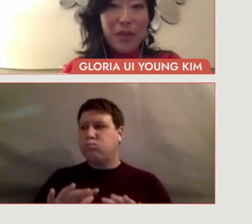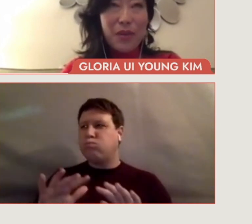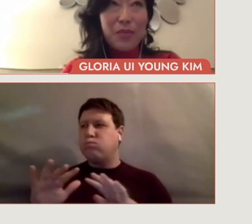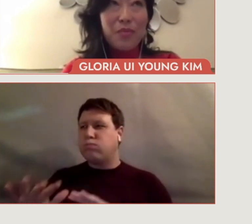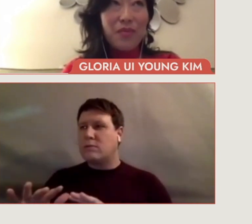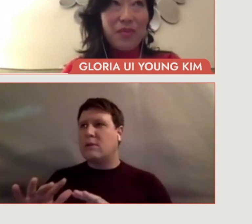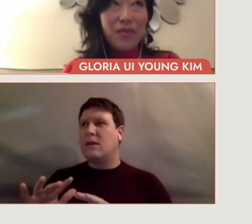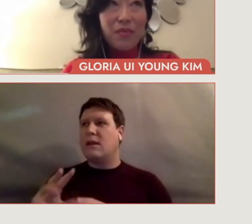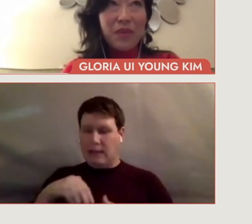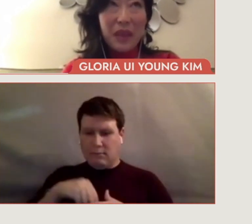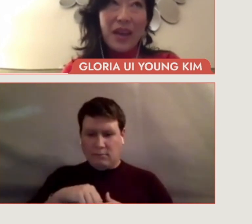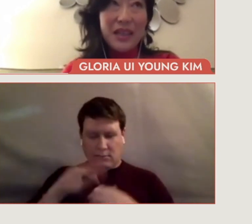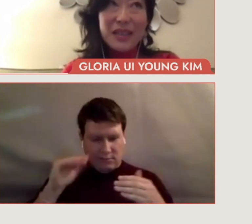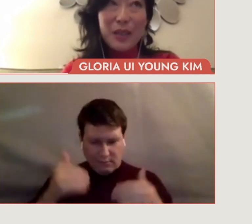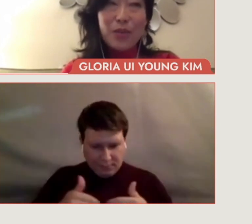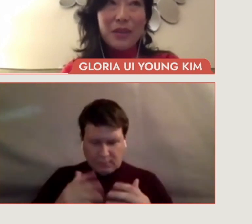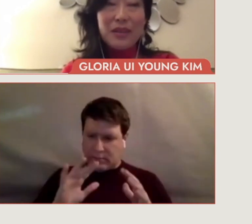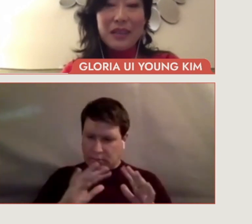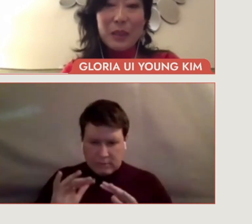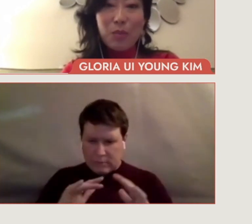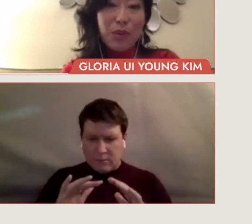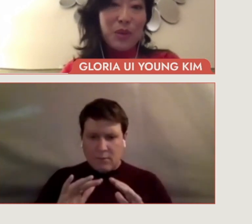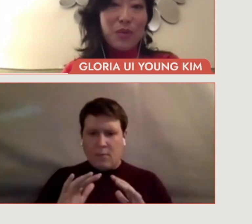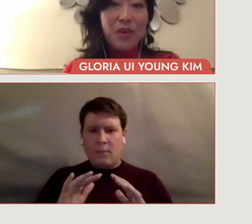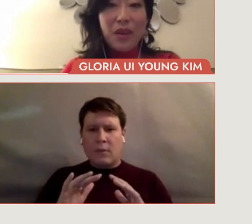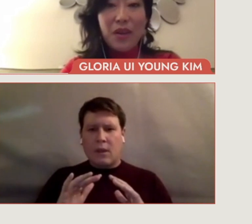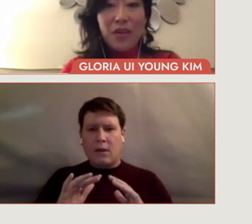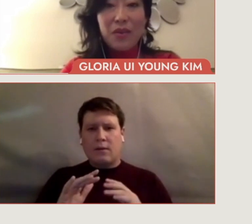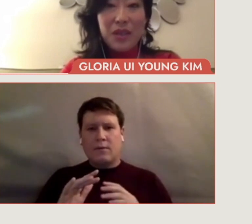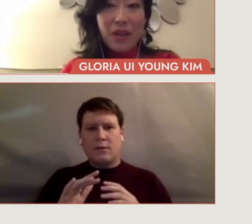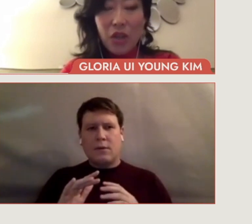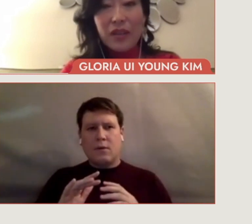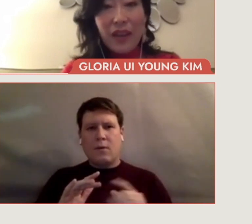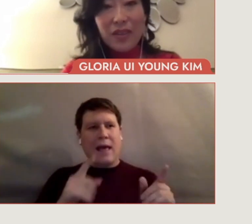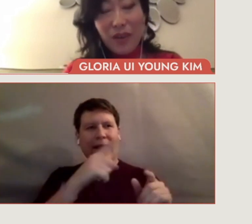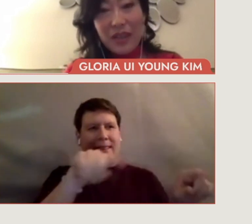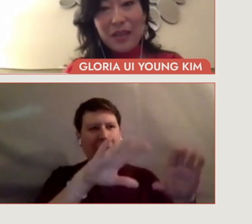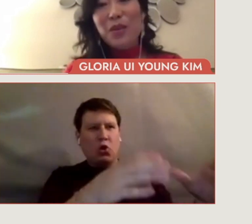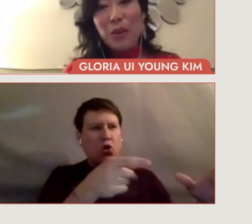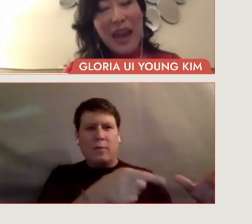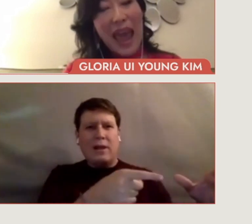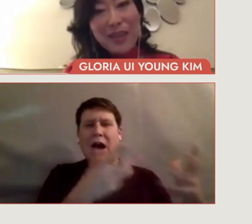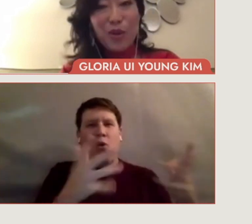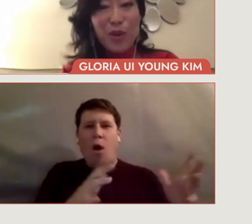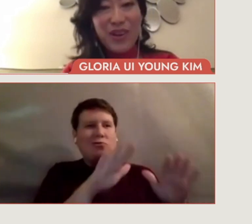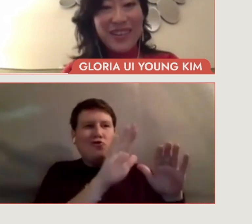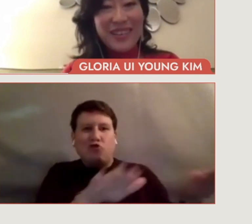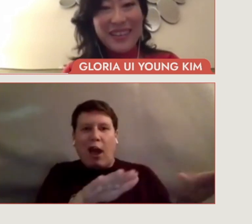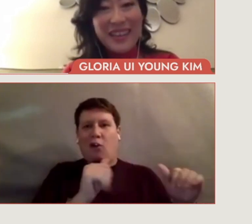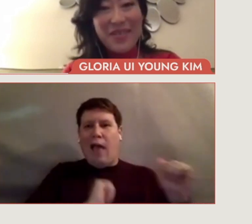you know, like I needed to know that this person was not a child actor. I needed to know they were an actor,